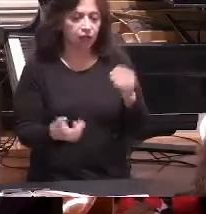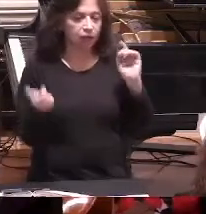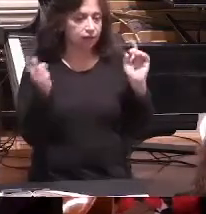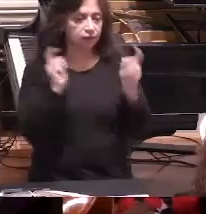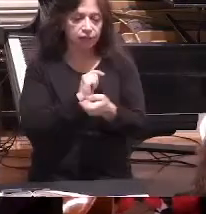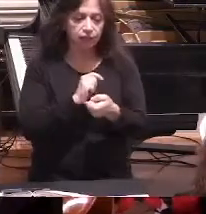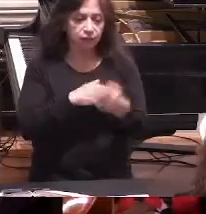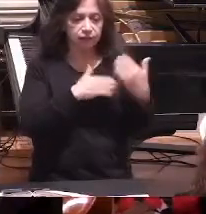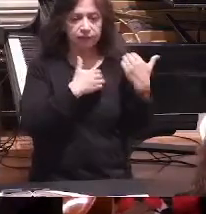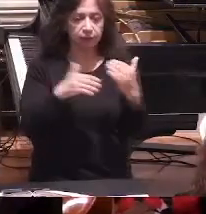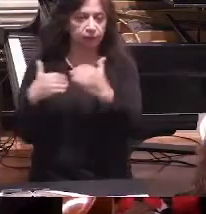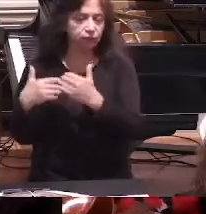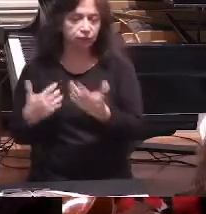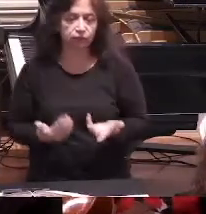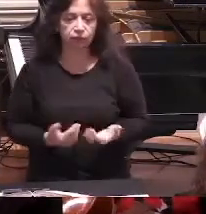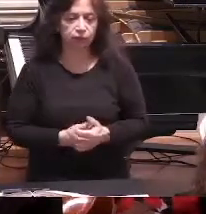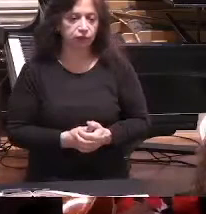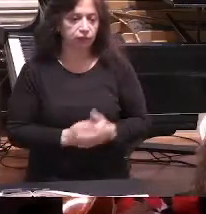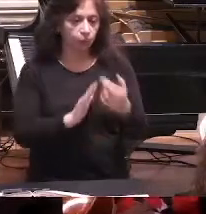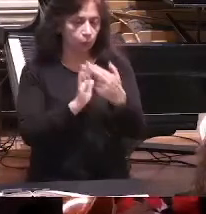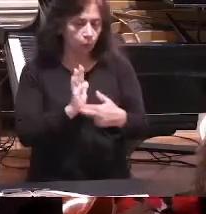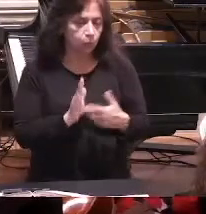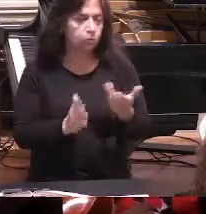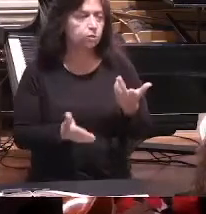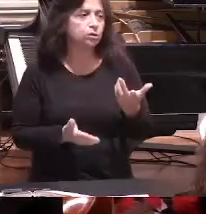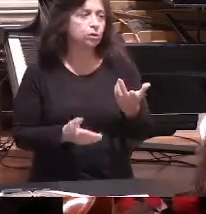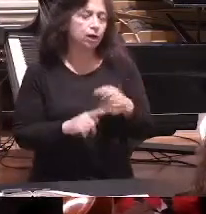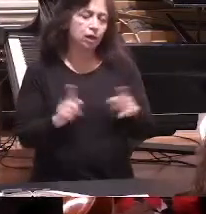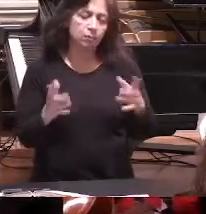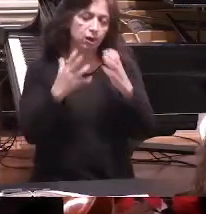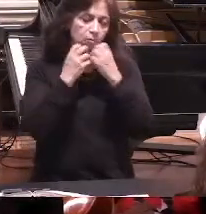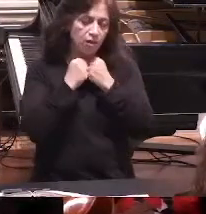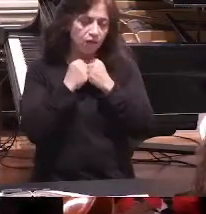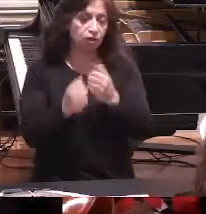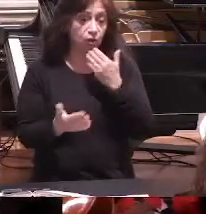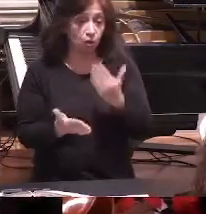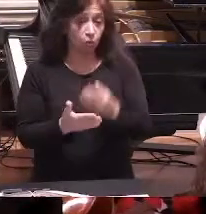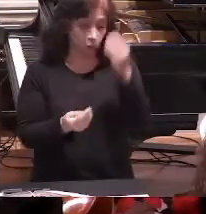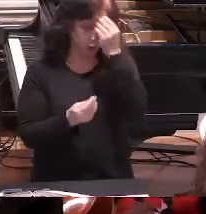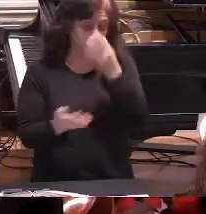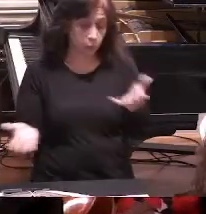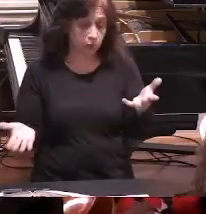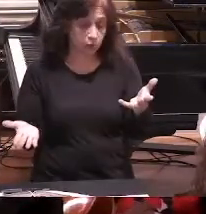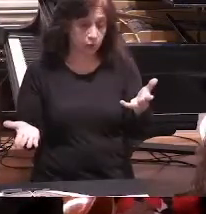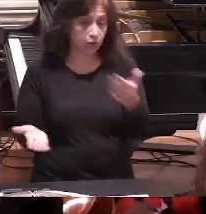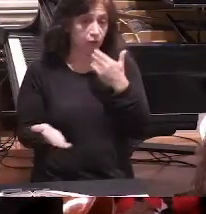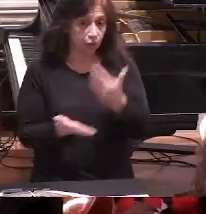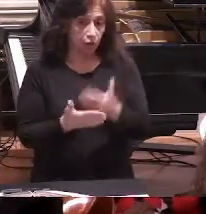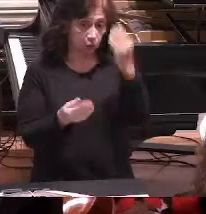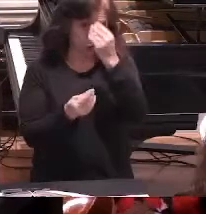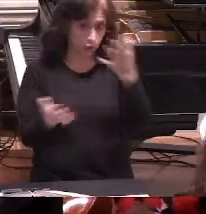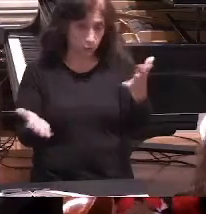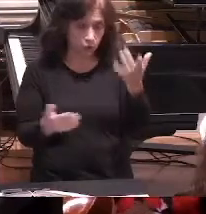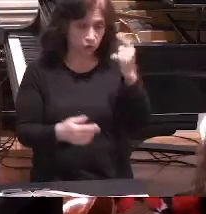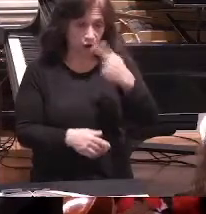ever-changing restrictions. But beloveds, the good news The good news